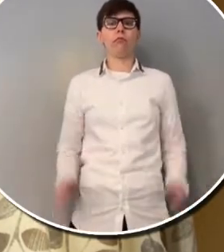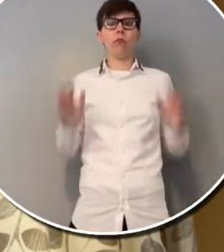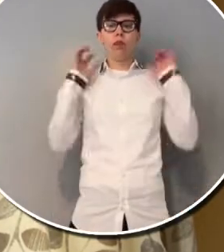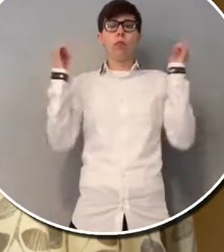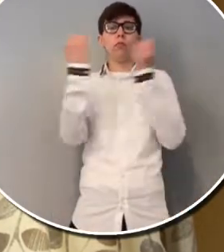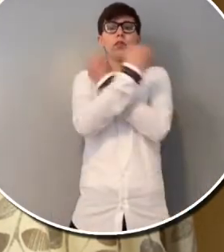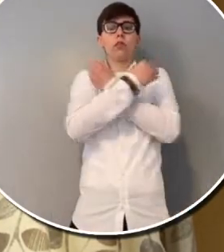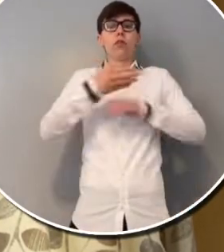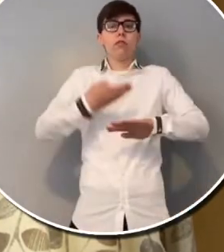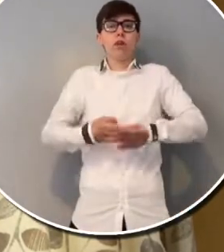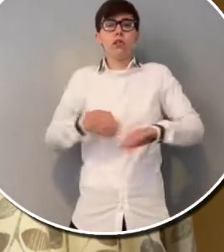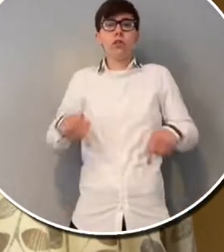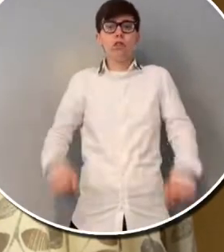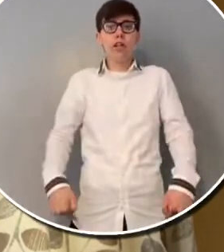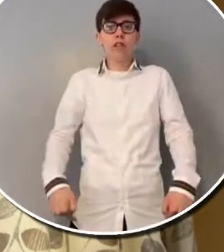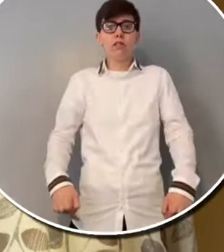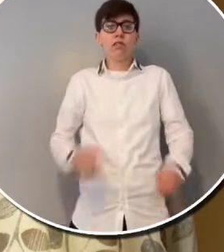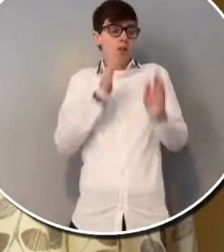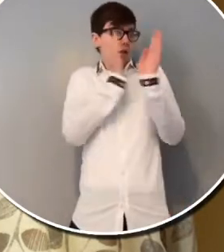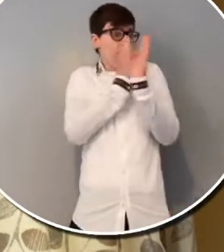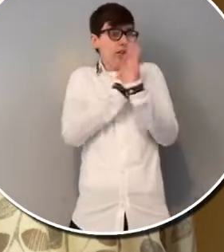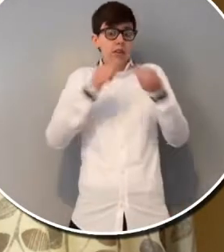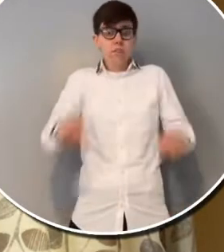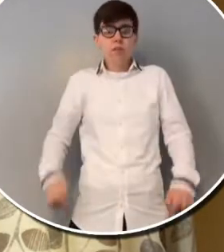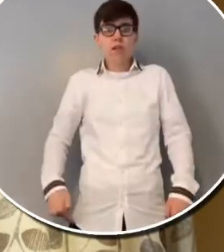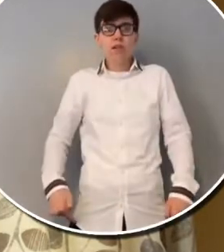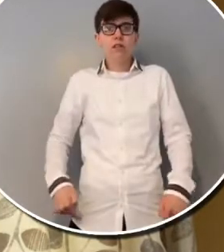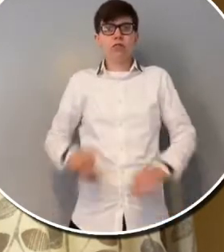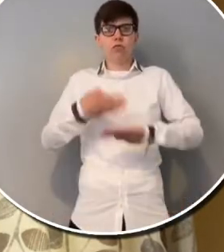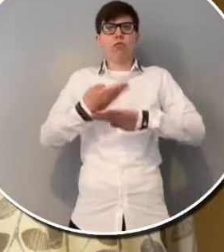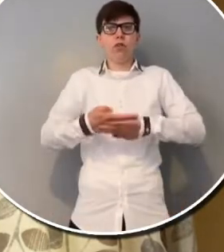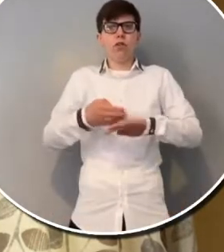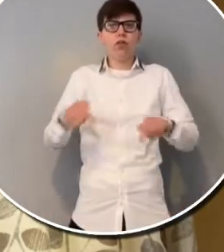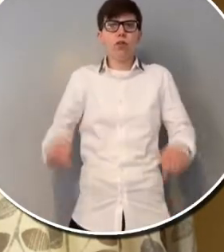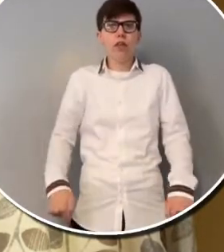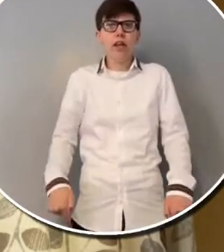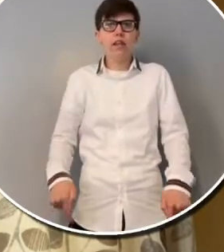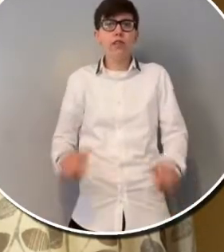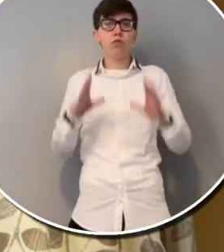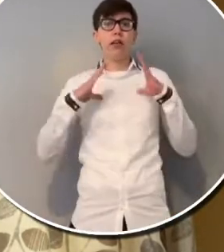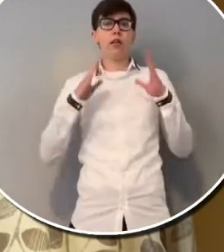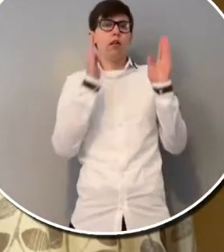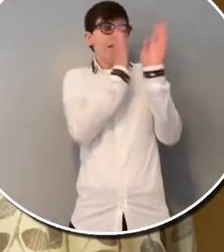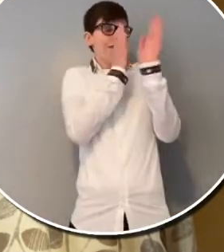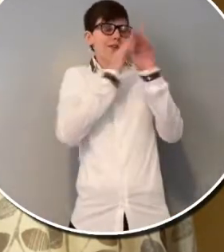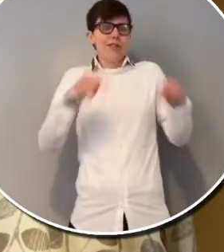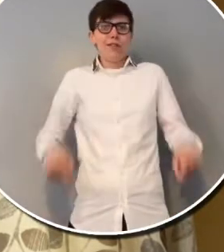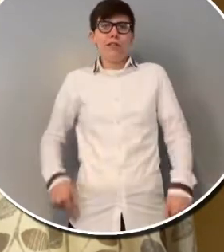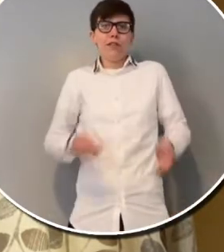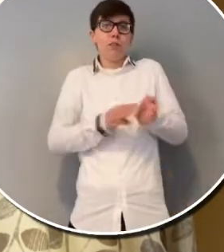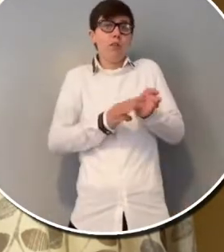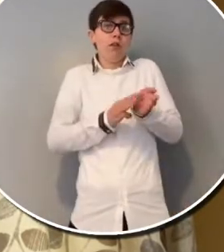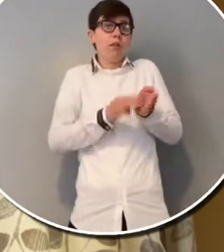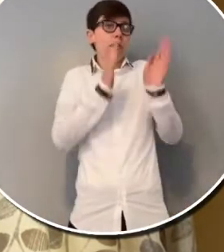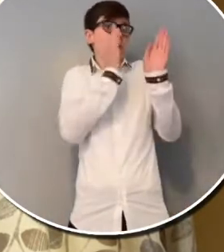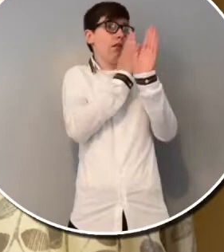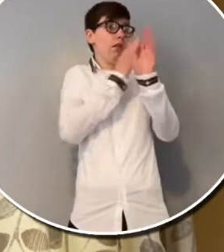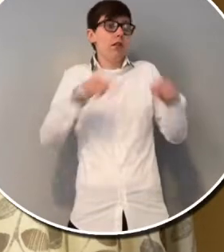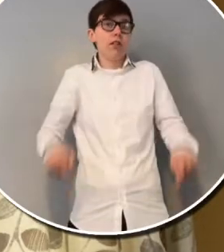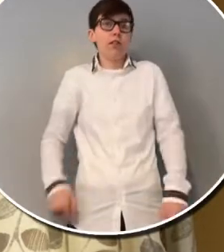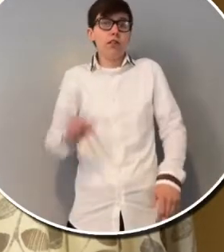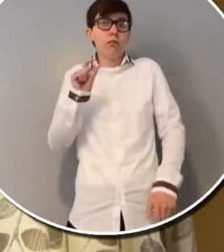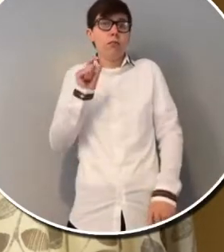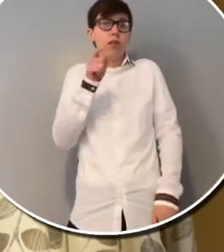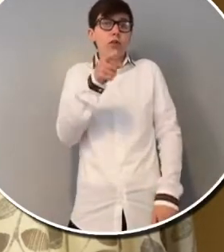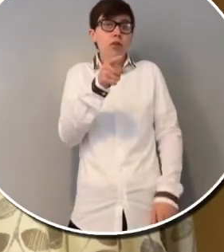already. Okay, hide your knees from Mummy. Hide your knees from little you. Hide your knees